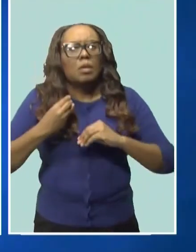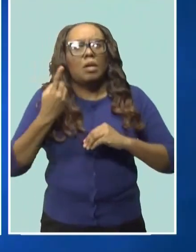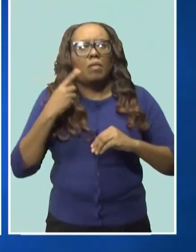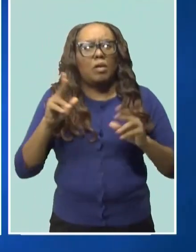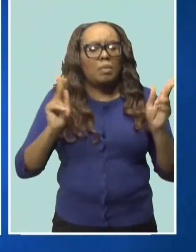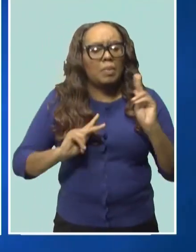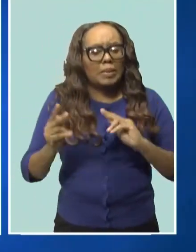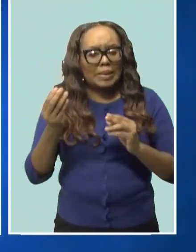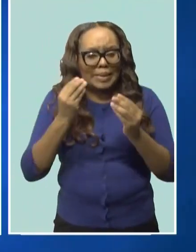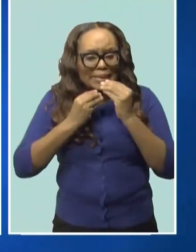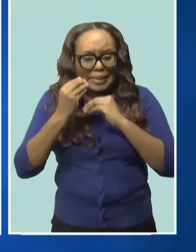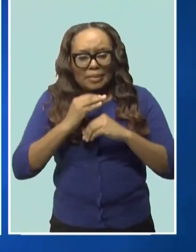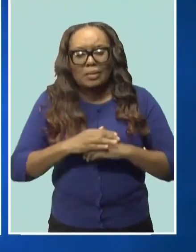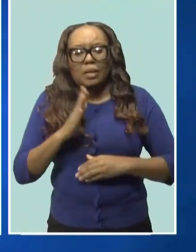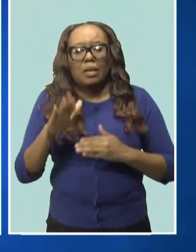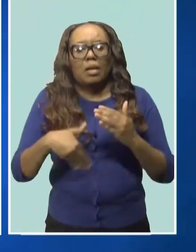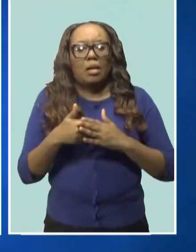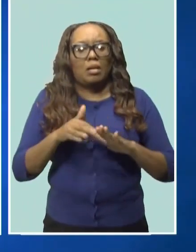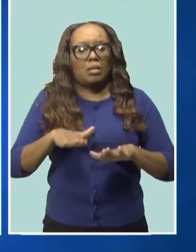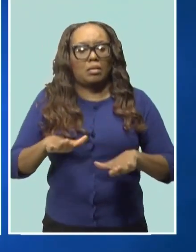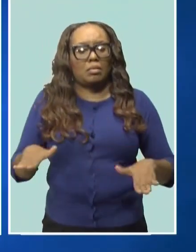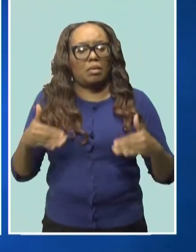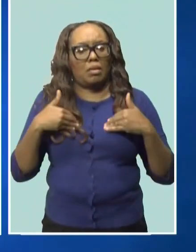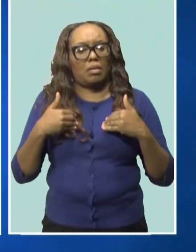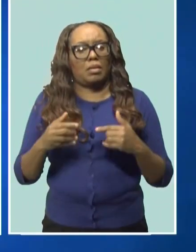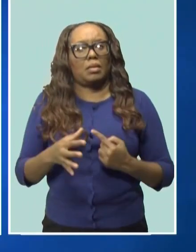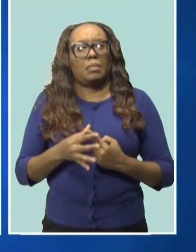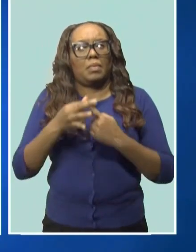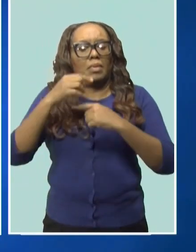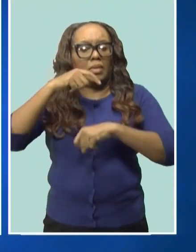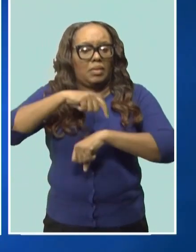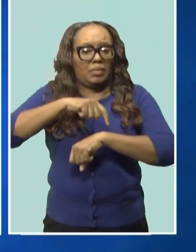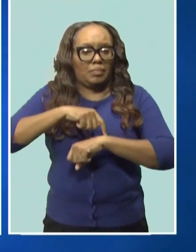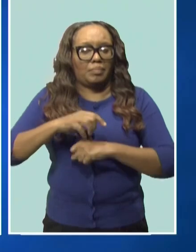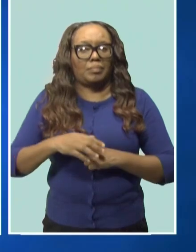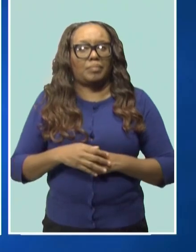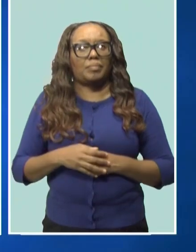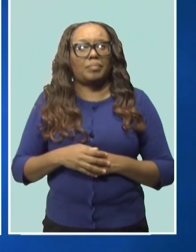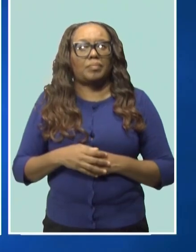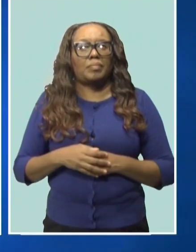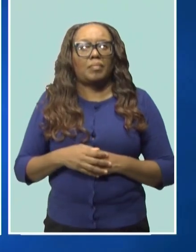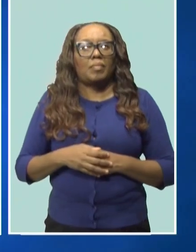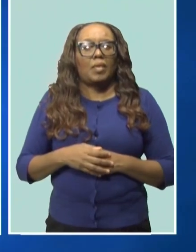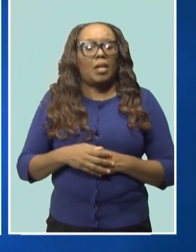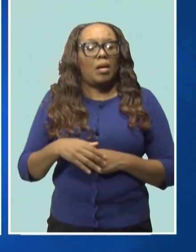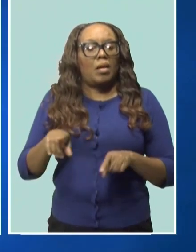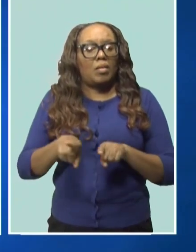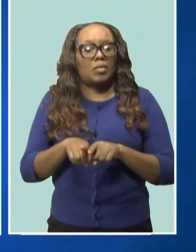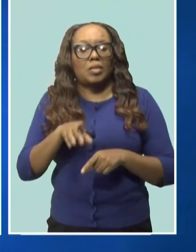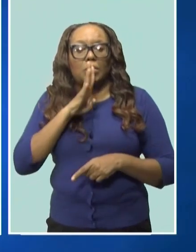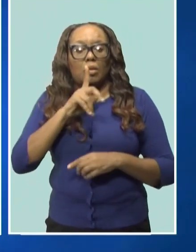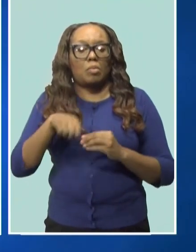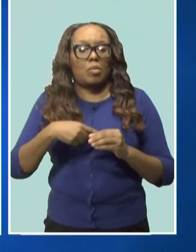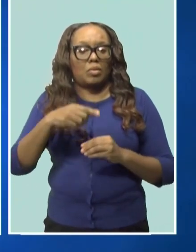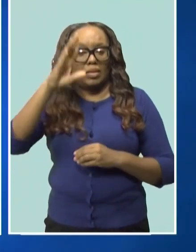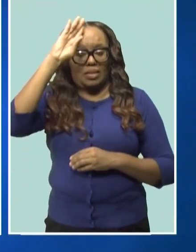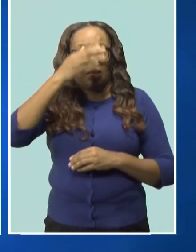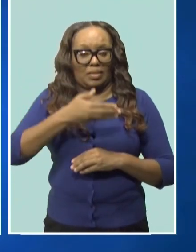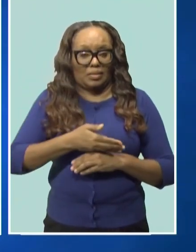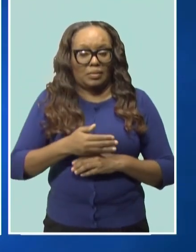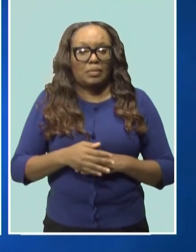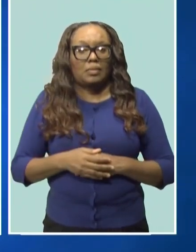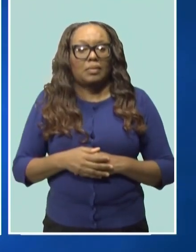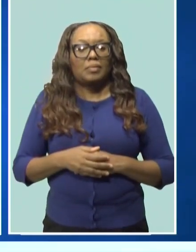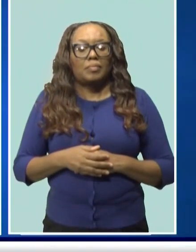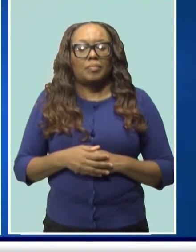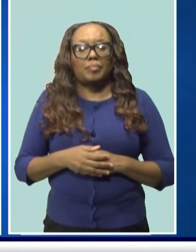how all of his children had special times with him. She spoke to his namesake son, Charlie. Charlie credits his daddy for